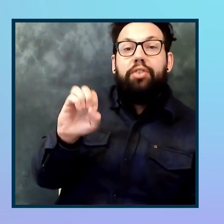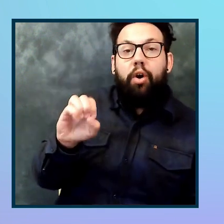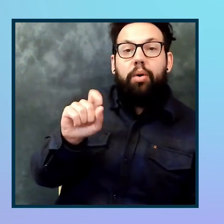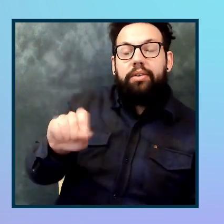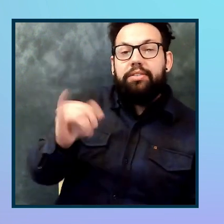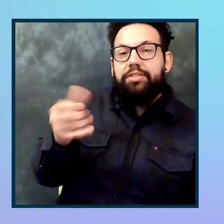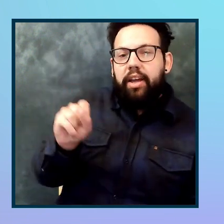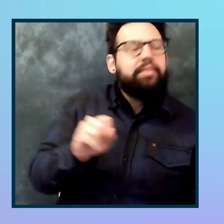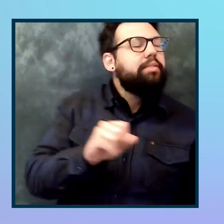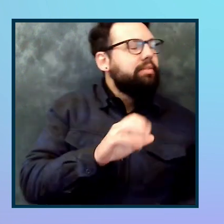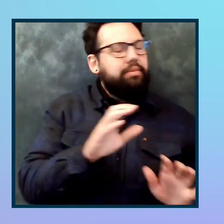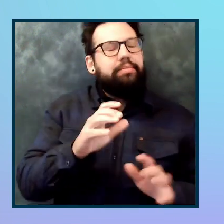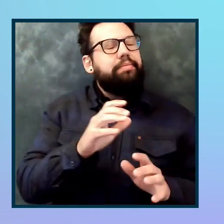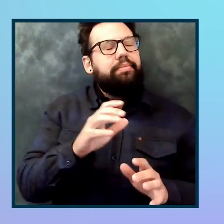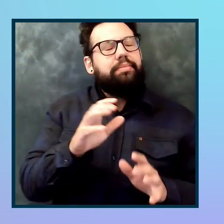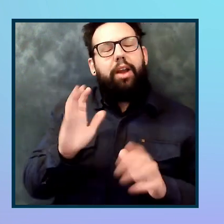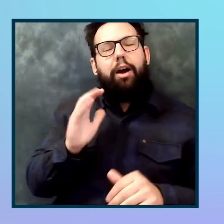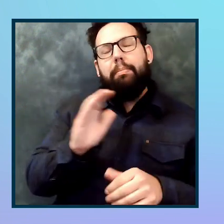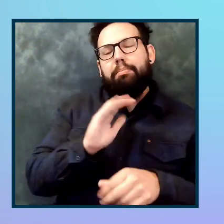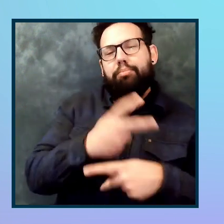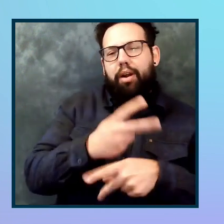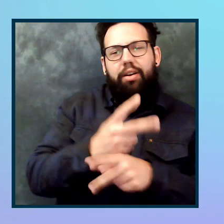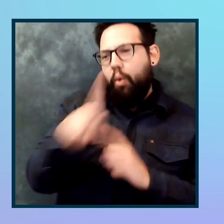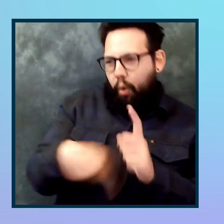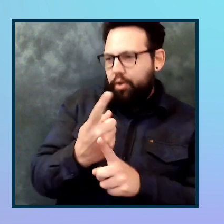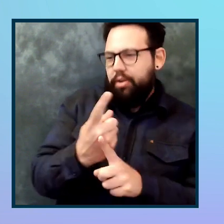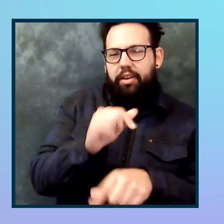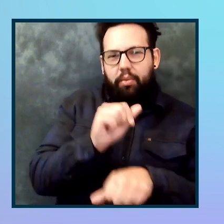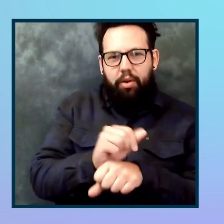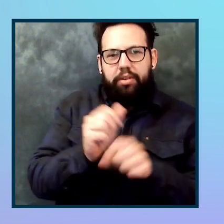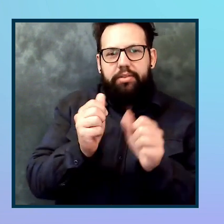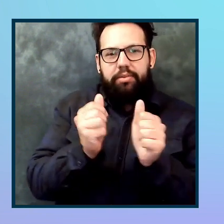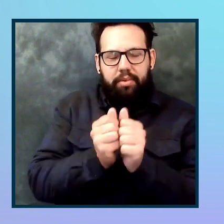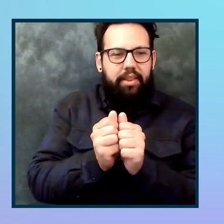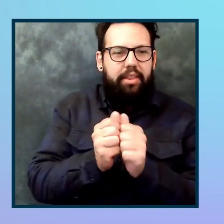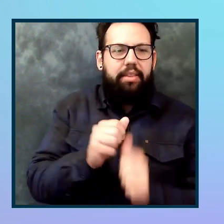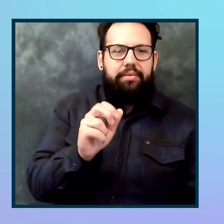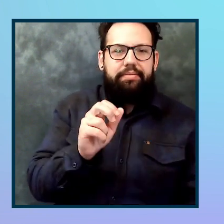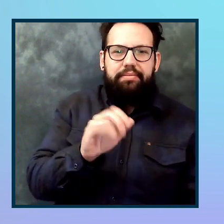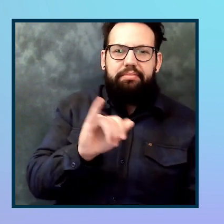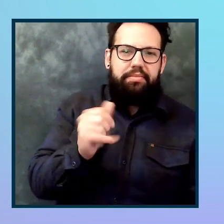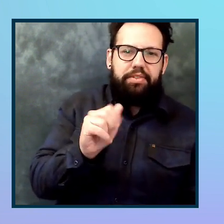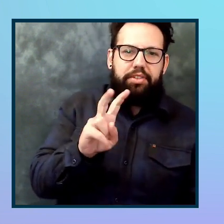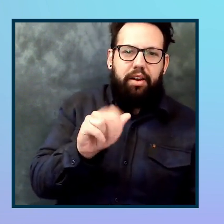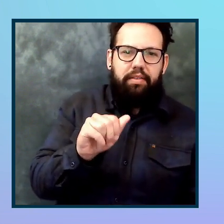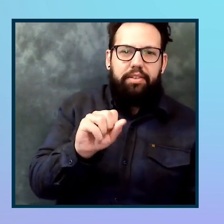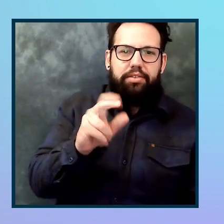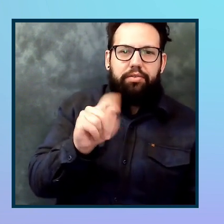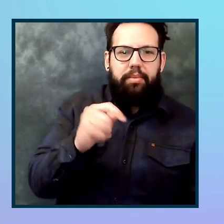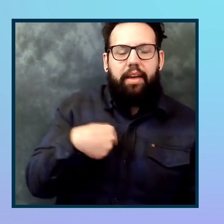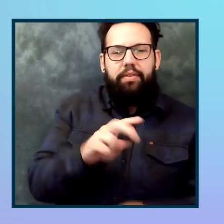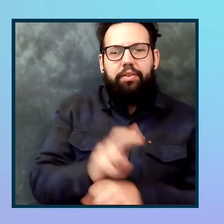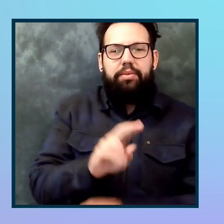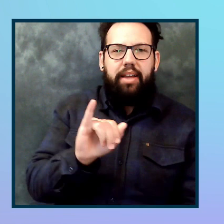with JavaScript. Now, there is Ember Fastboot if you're interested in building isomorphic applications in Ember. I have used that extensively in some other projects,